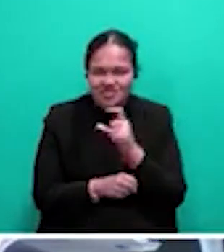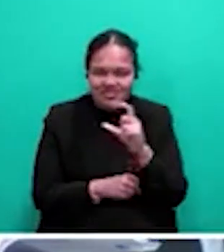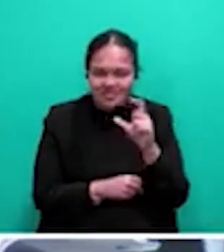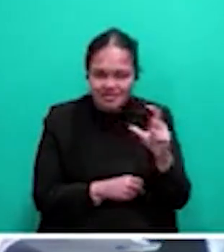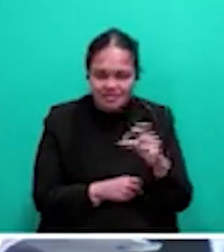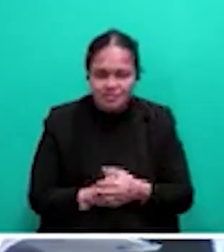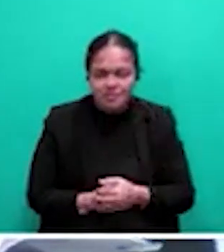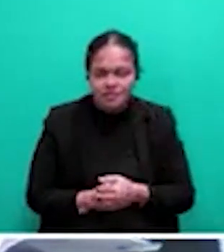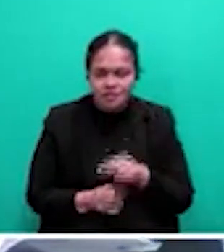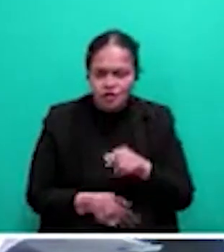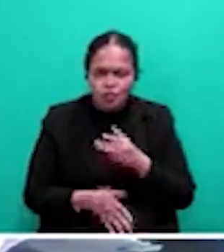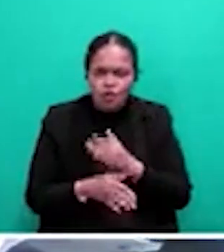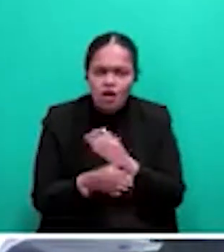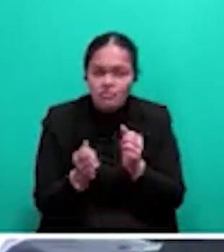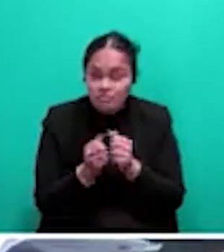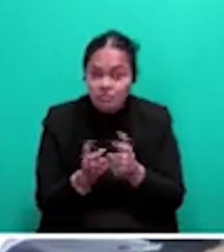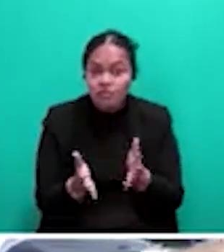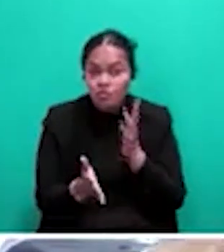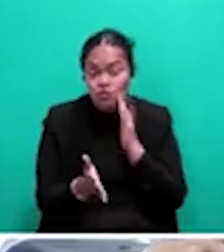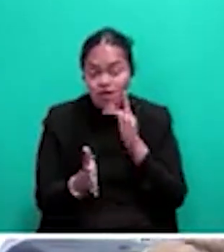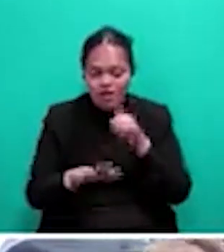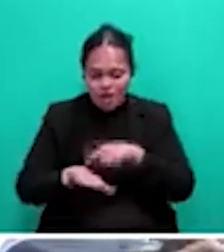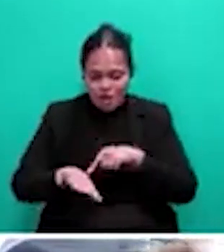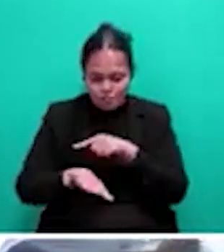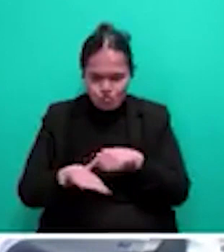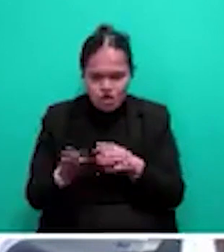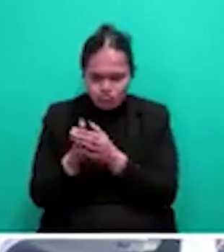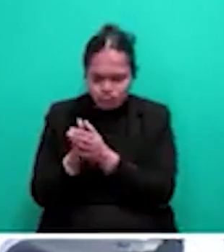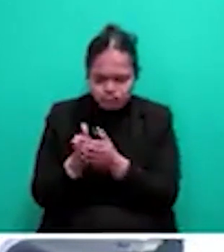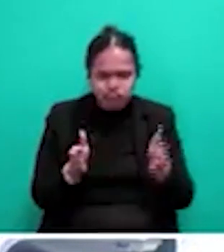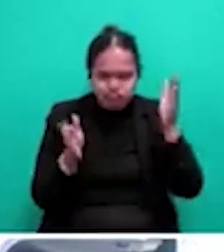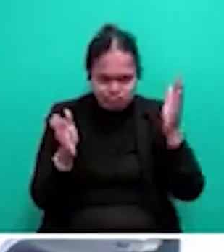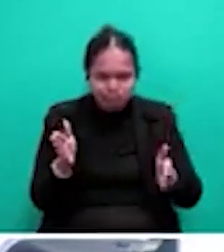This work began in April and concluded in July.